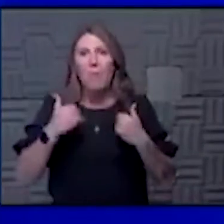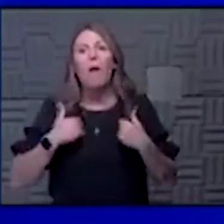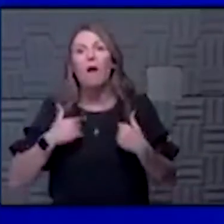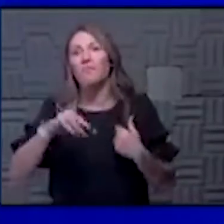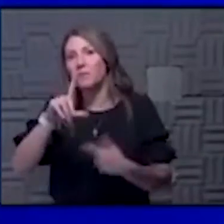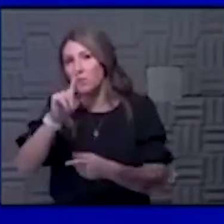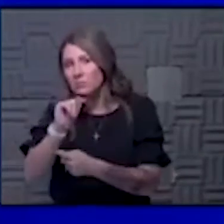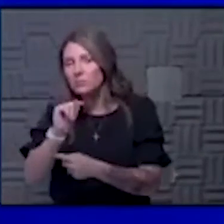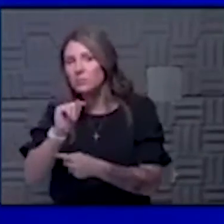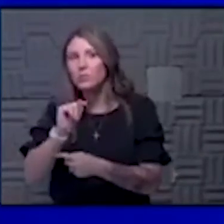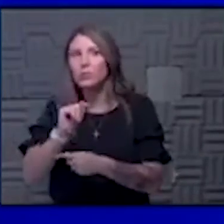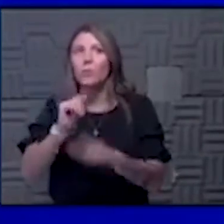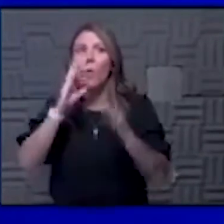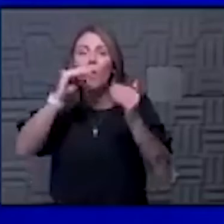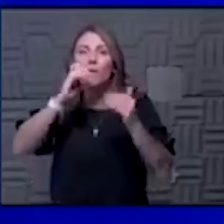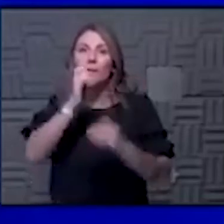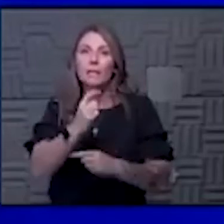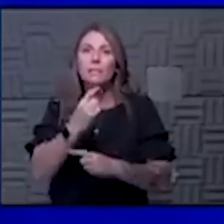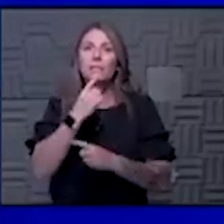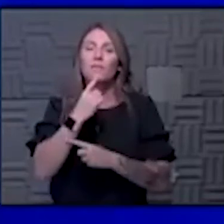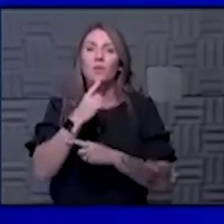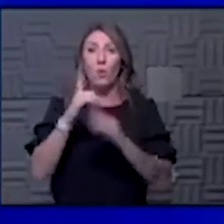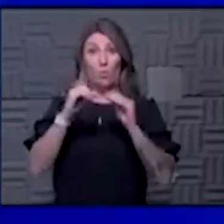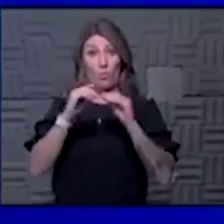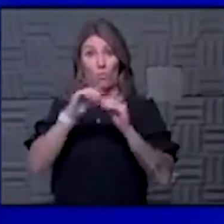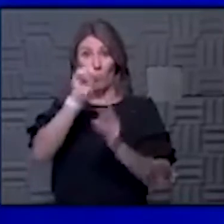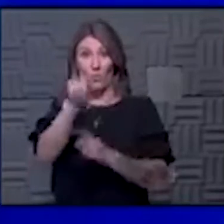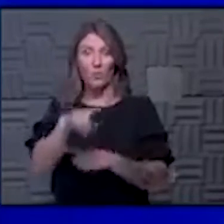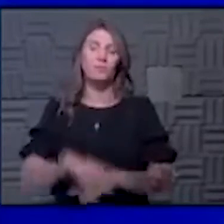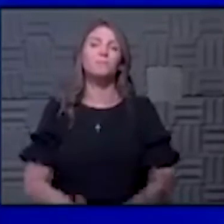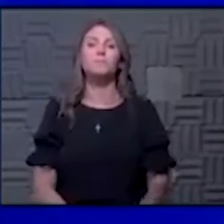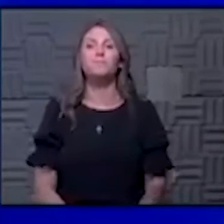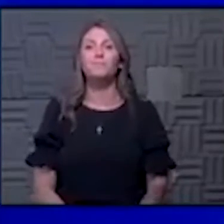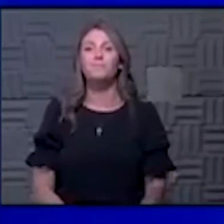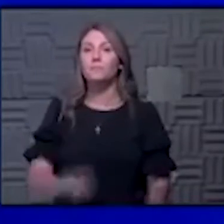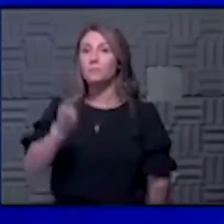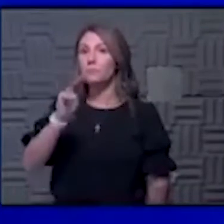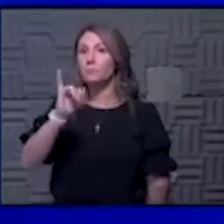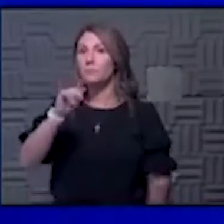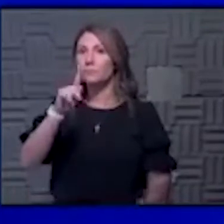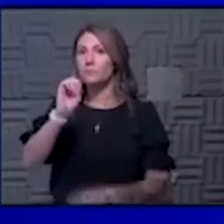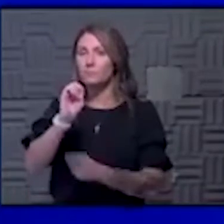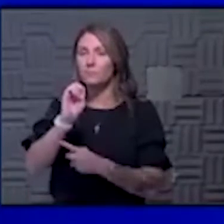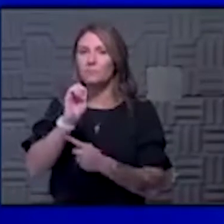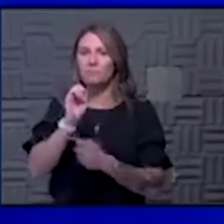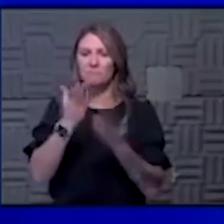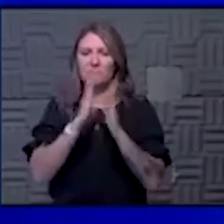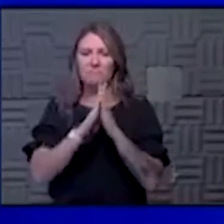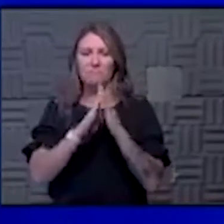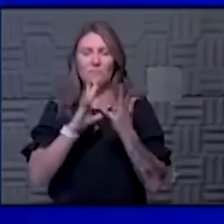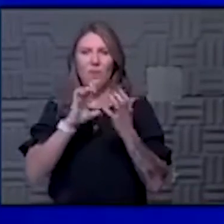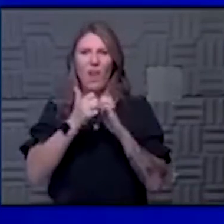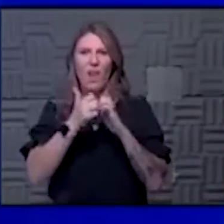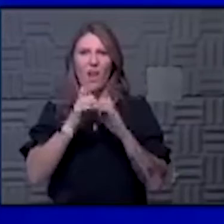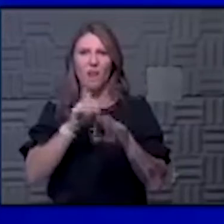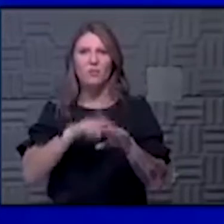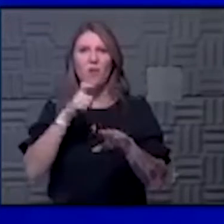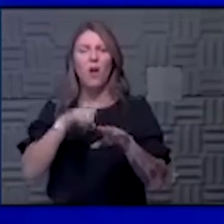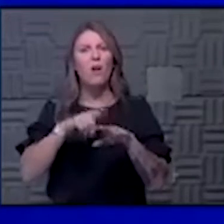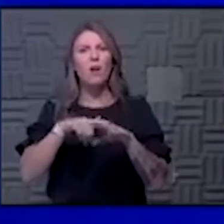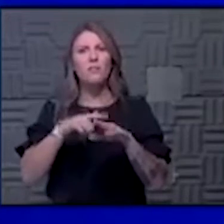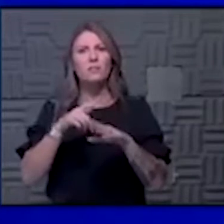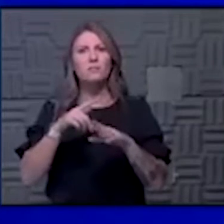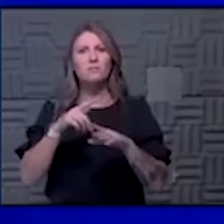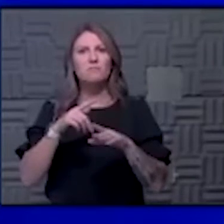Yeah. Lots to answer around that point though. One more question. All right. Mike asks, how long does the virus live on a